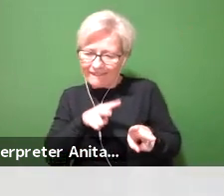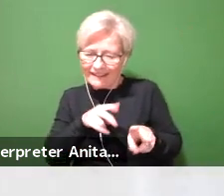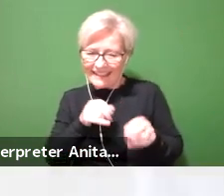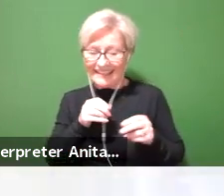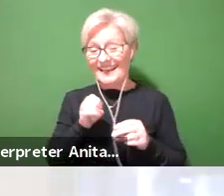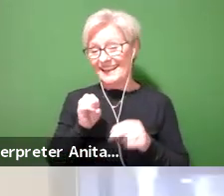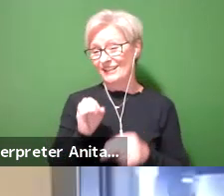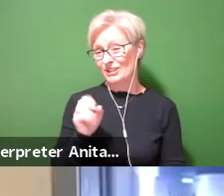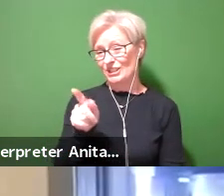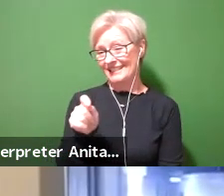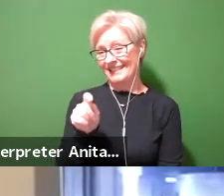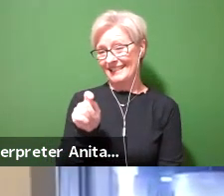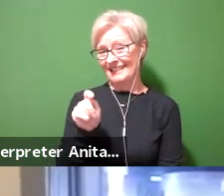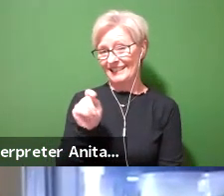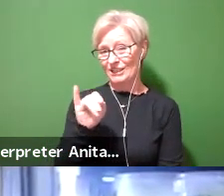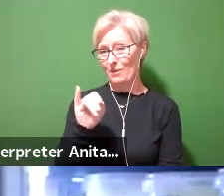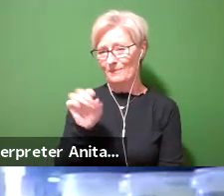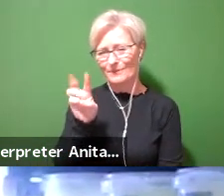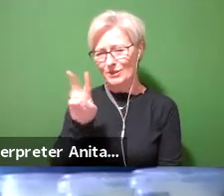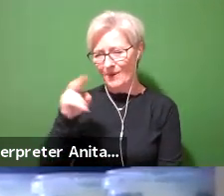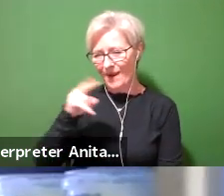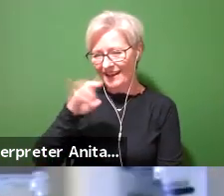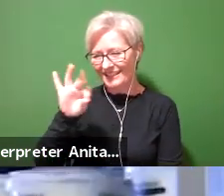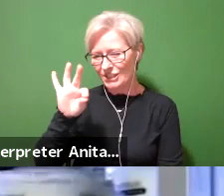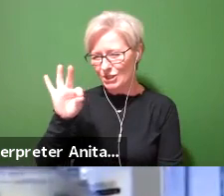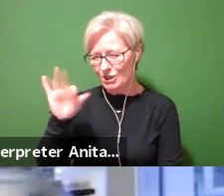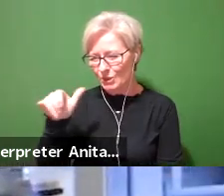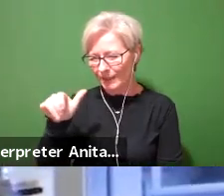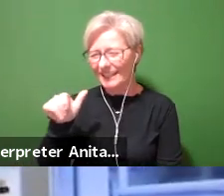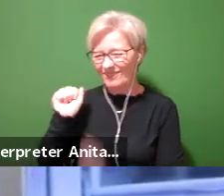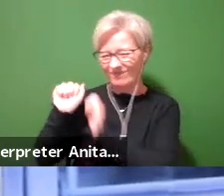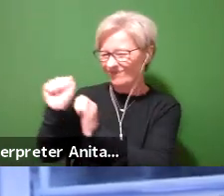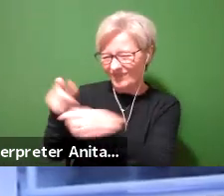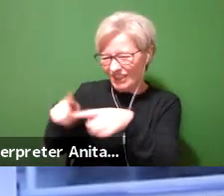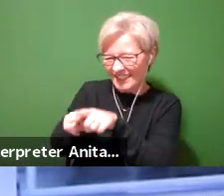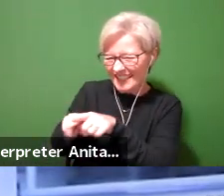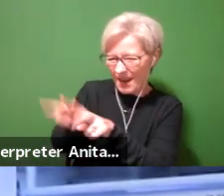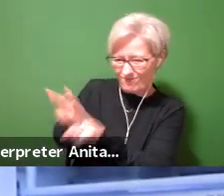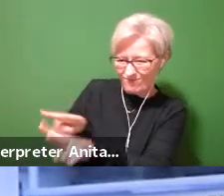days. Supporting our bones with calcium and vitamin D is essential.